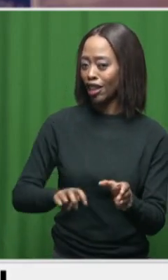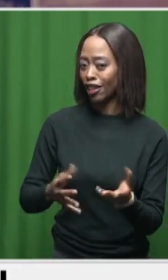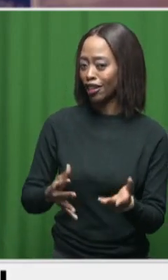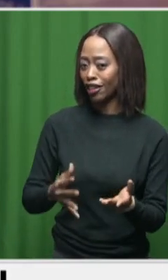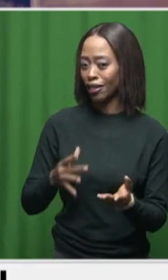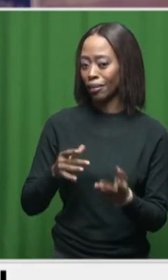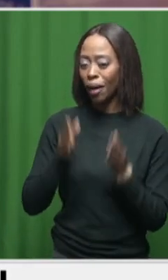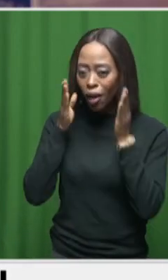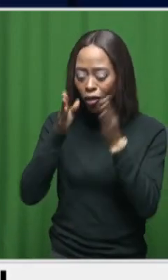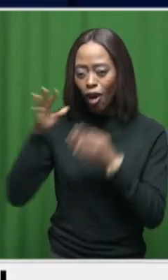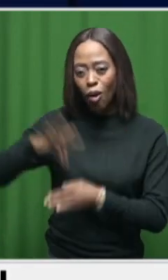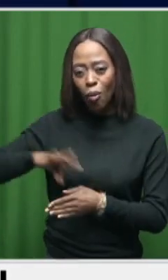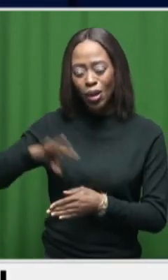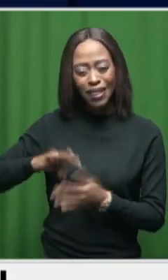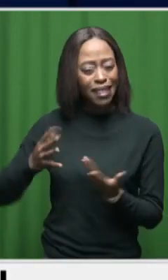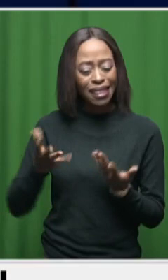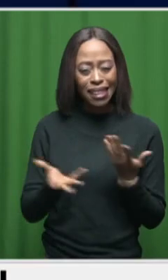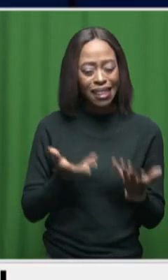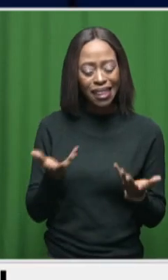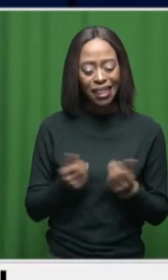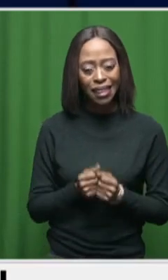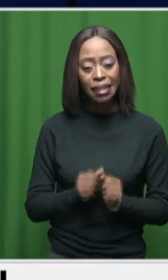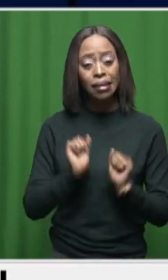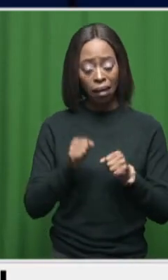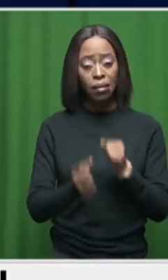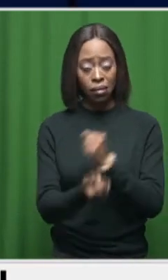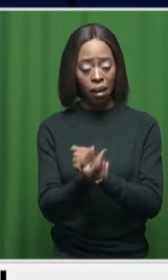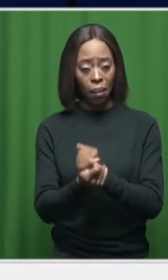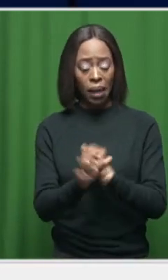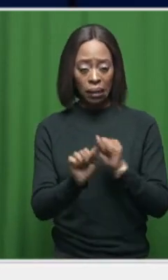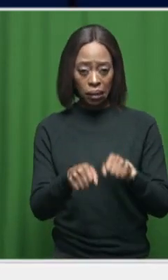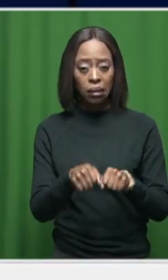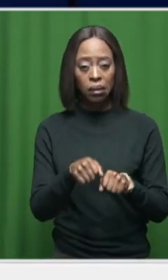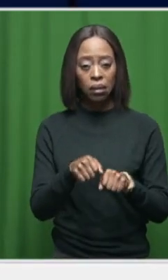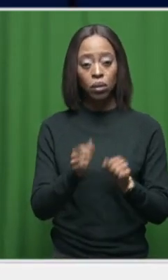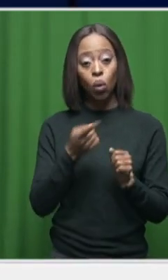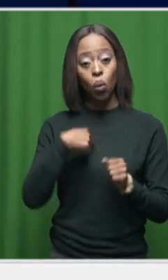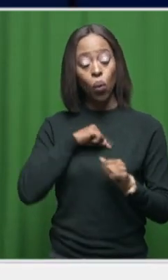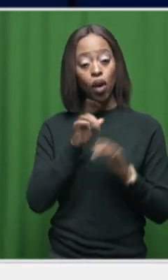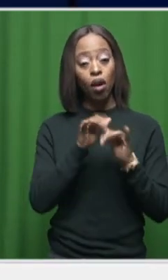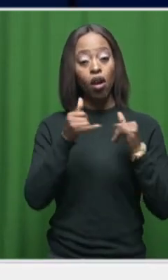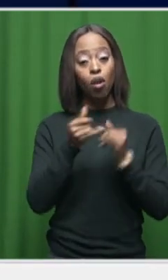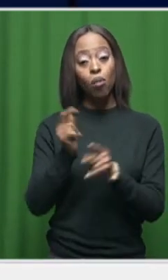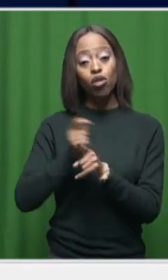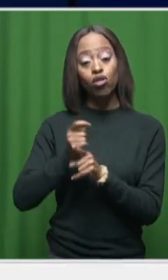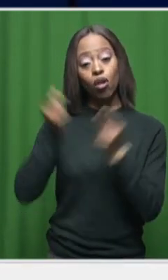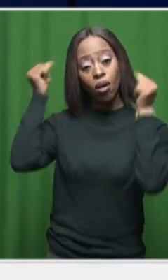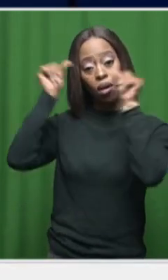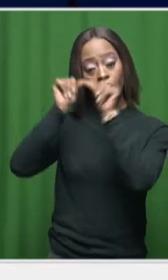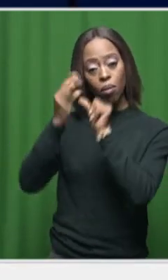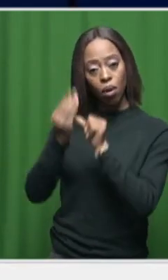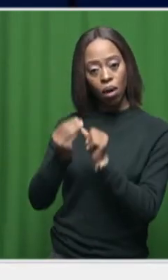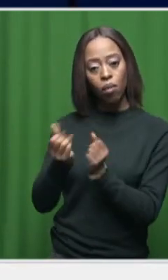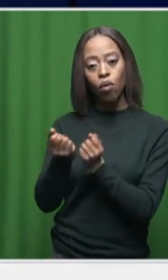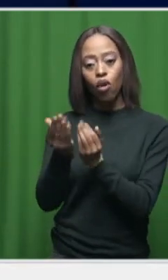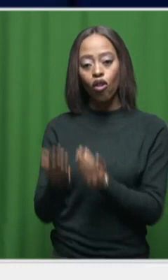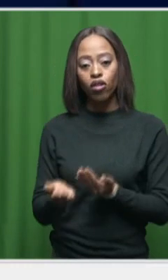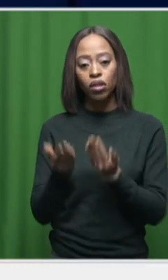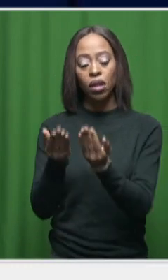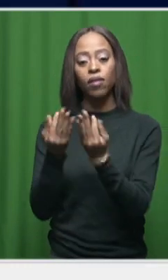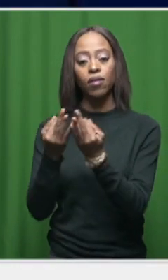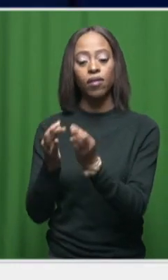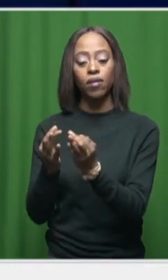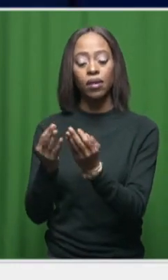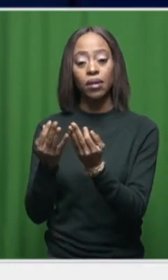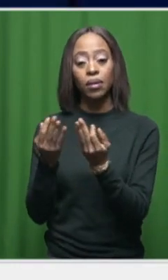favor of profits? No, I think we are actually still seeing it, simply. To be totally honest with you, we, as a company, we have a training academy where we actually offer this service, and